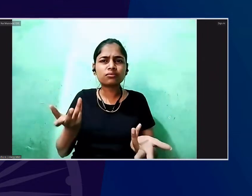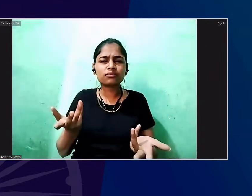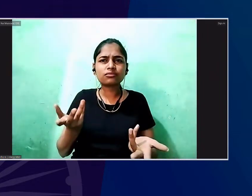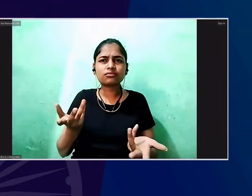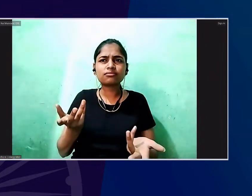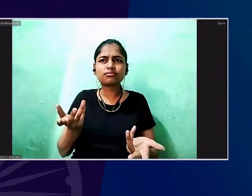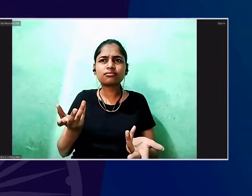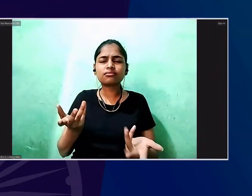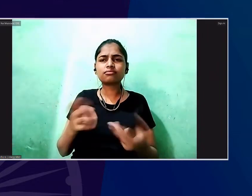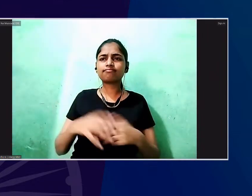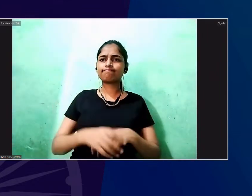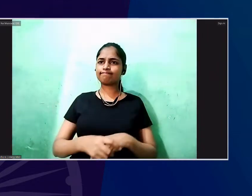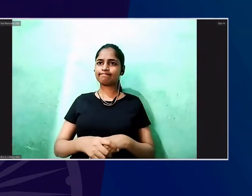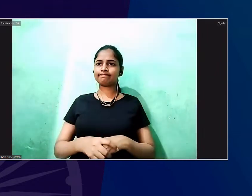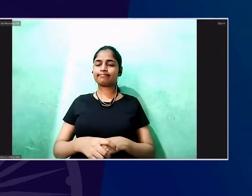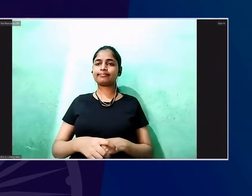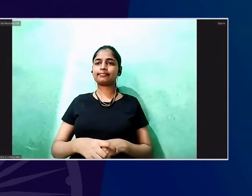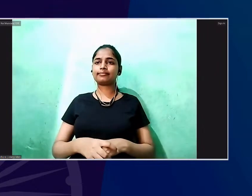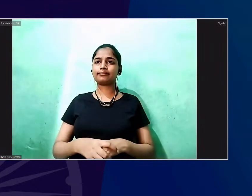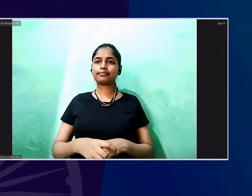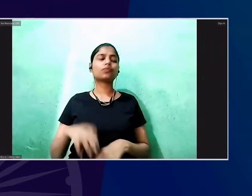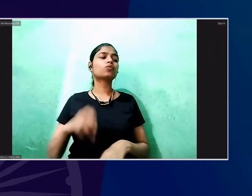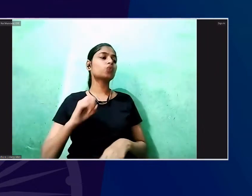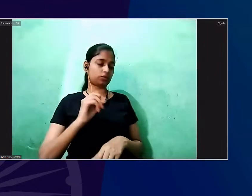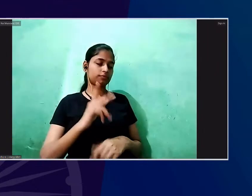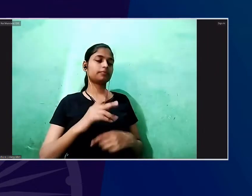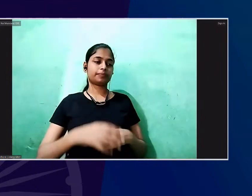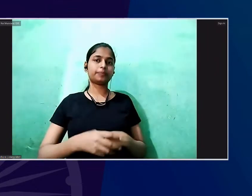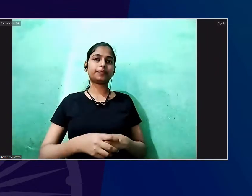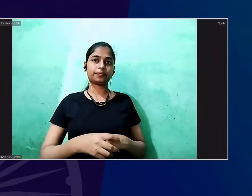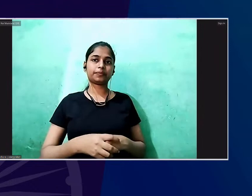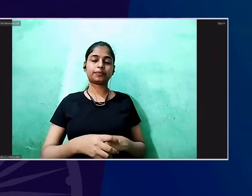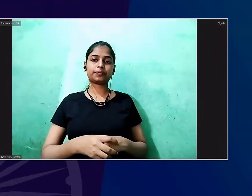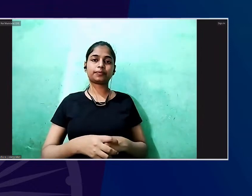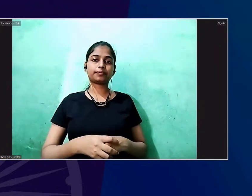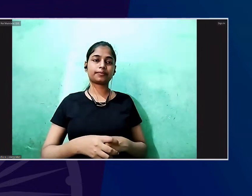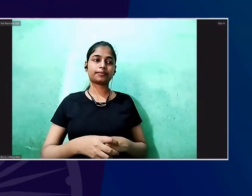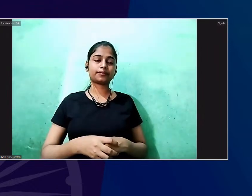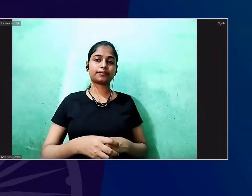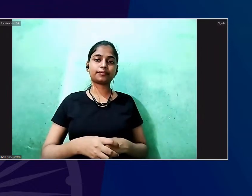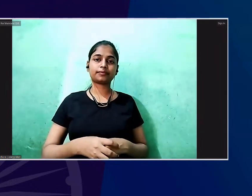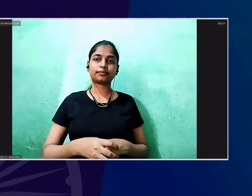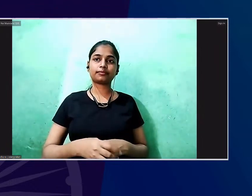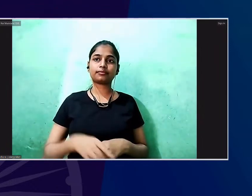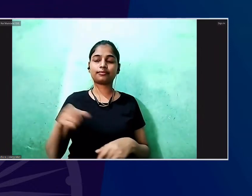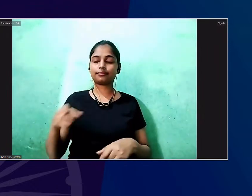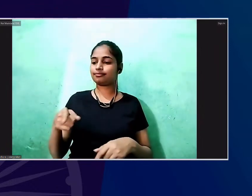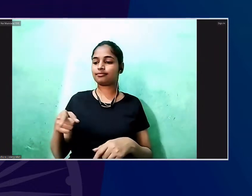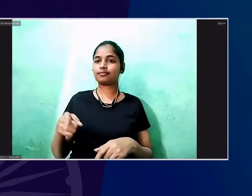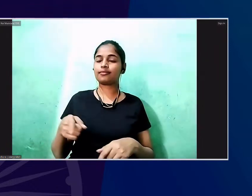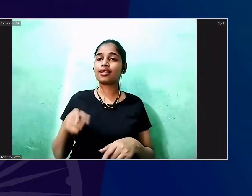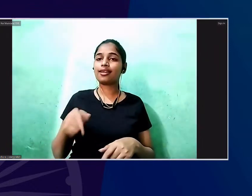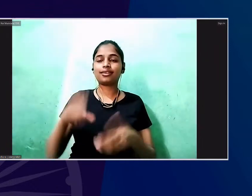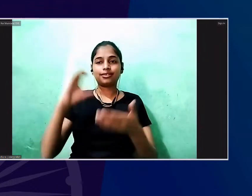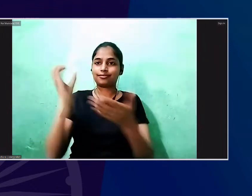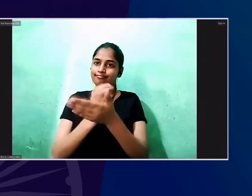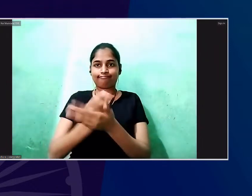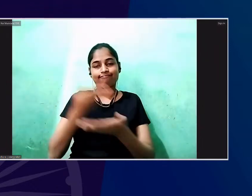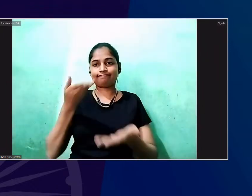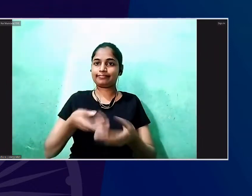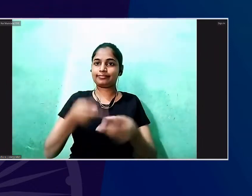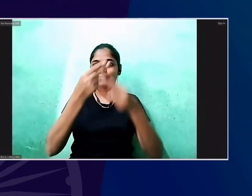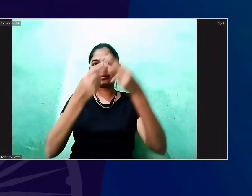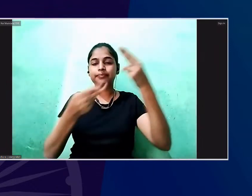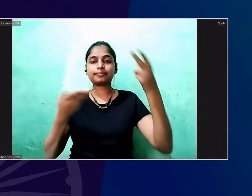Okay. So, we move So this is the end of the chapter. So, let us try and answer